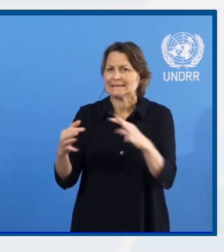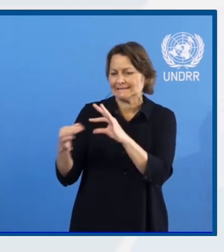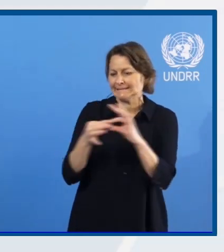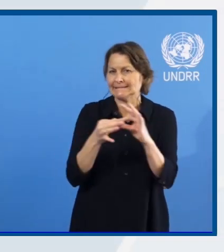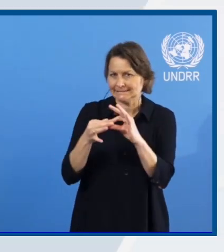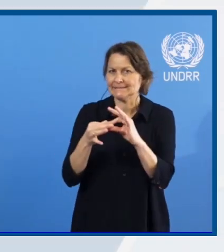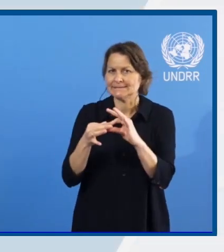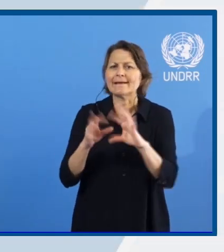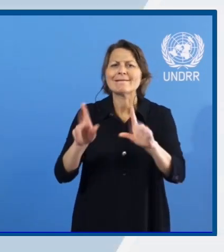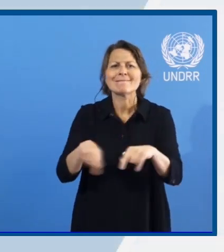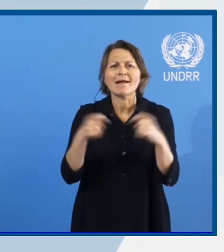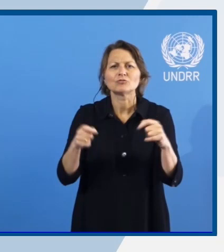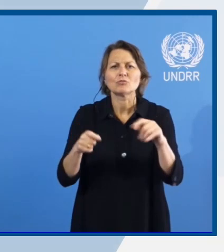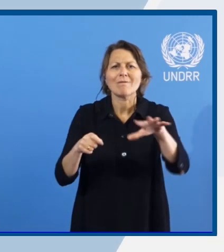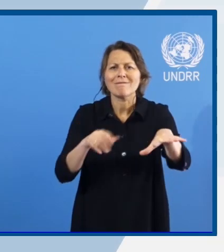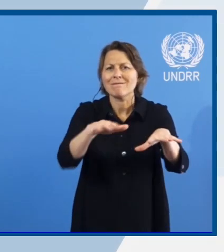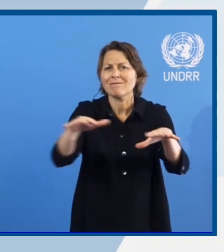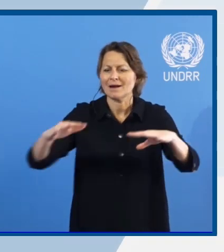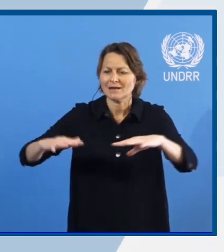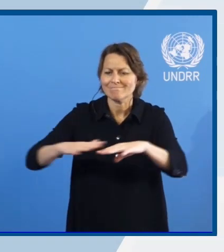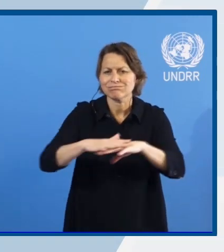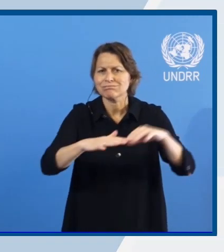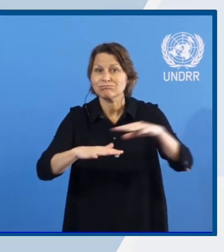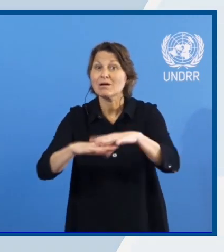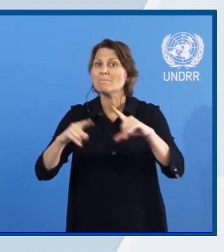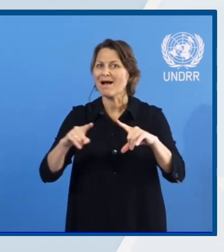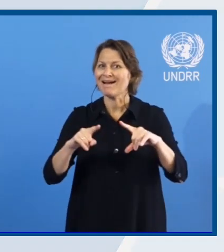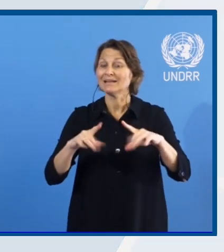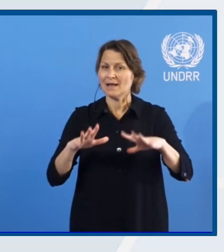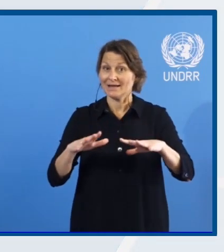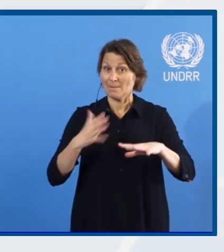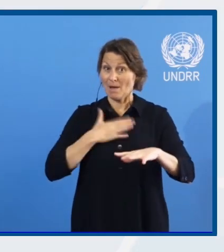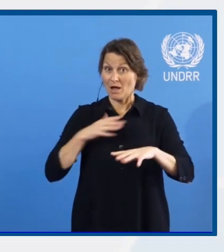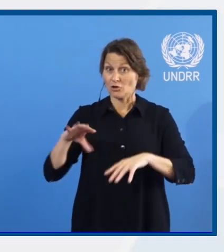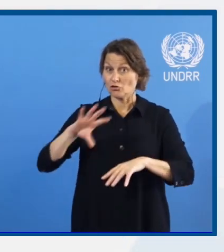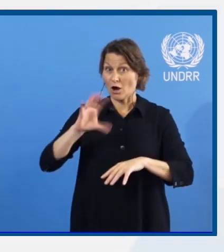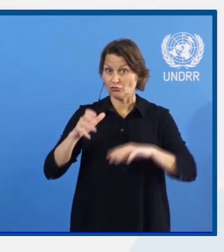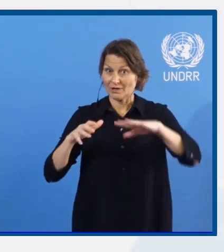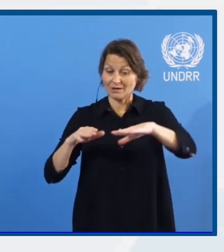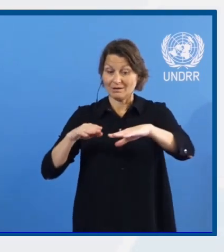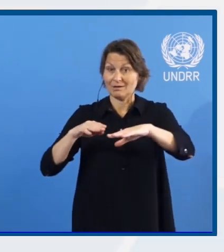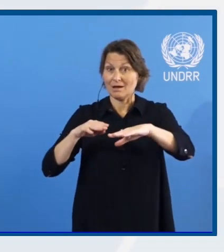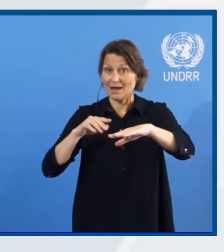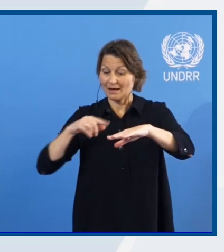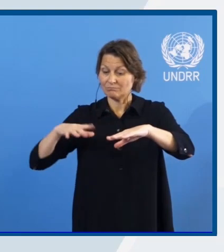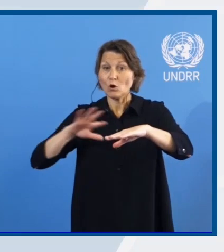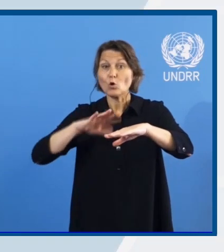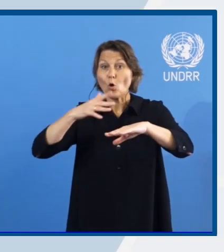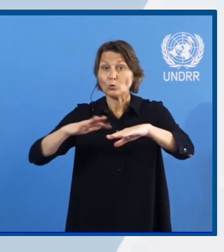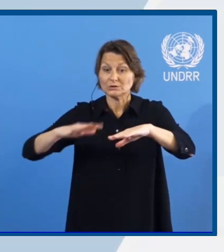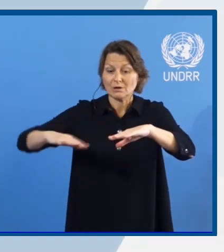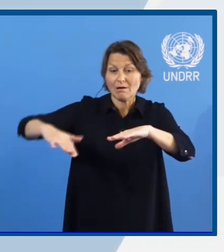of infrastructure in high-risk areas, for example, in our coastal zones. Support is always therefore needed in